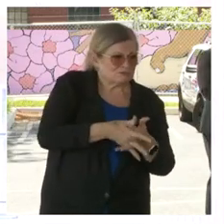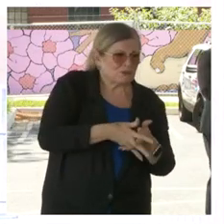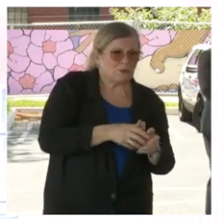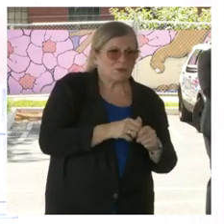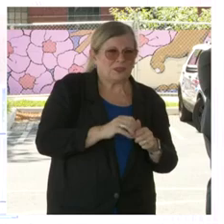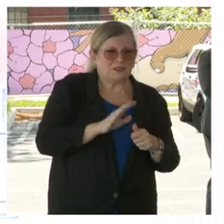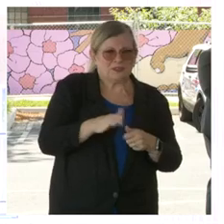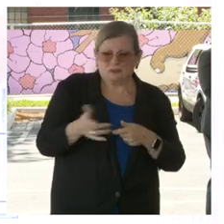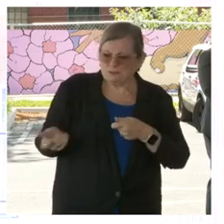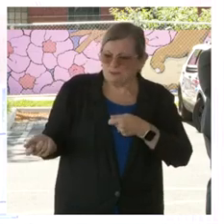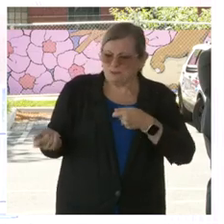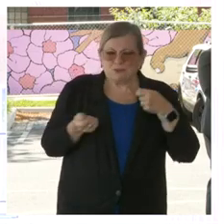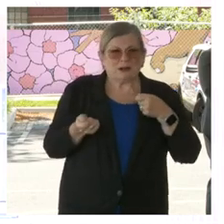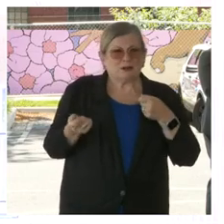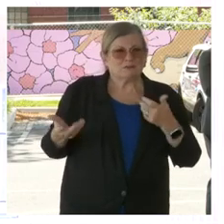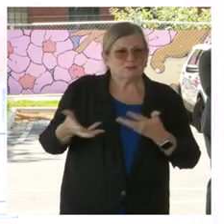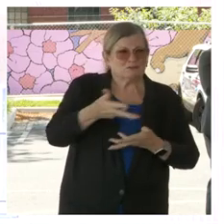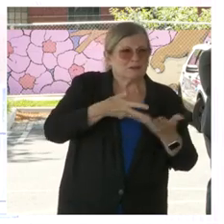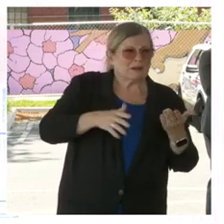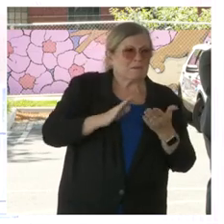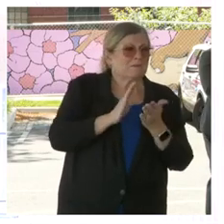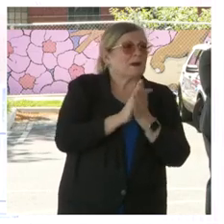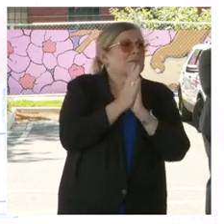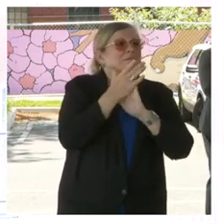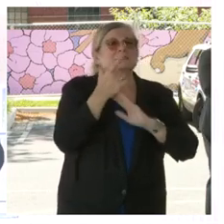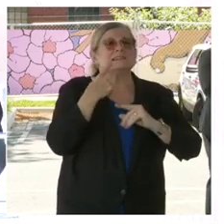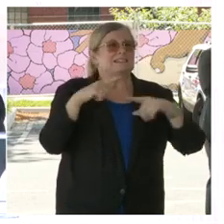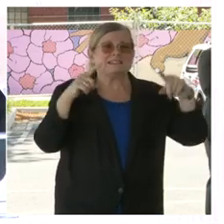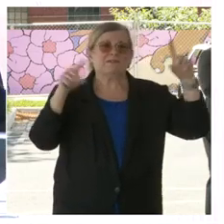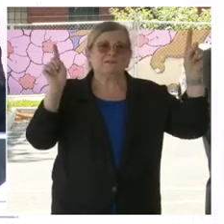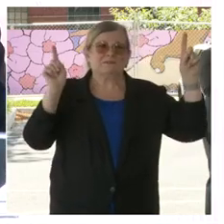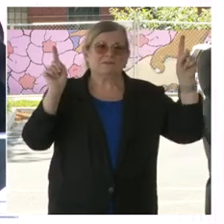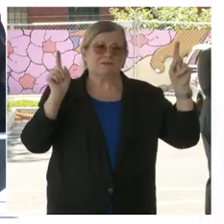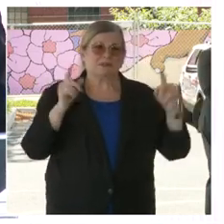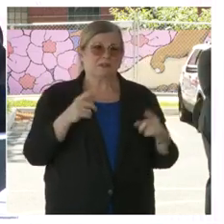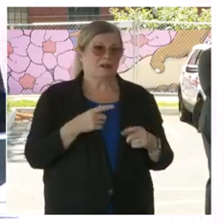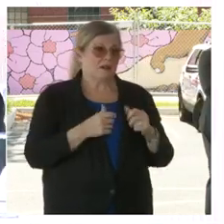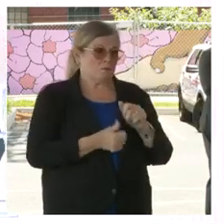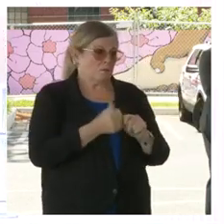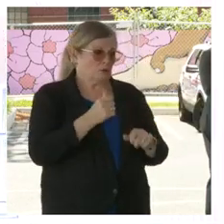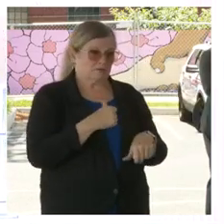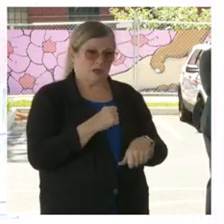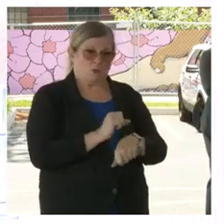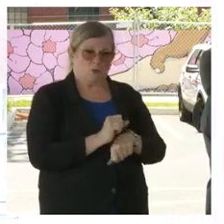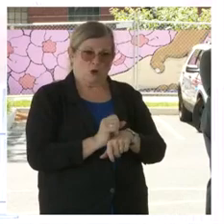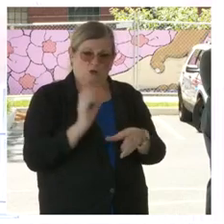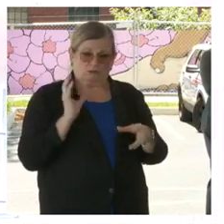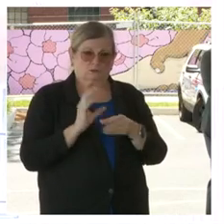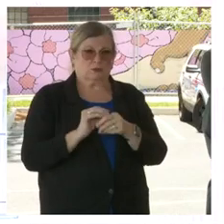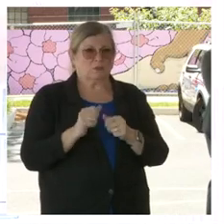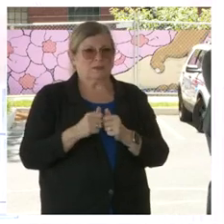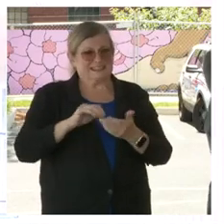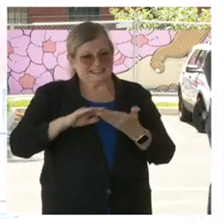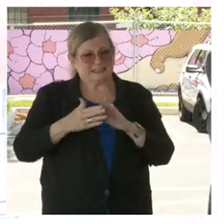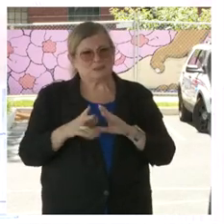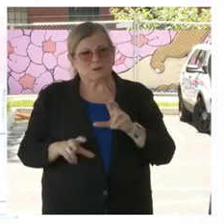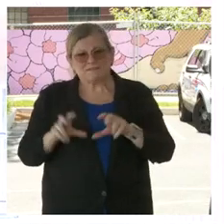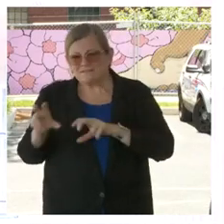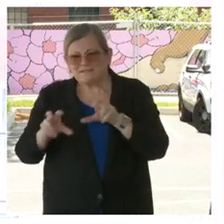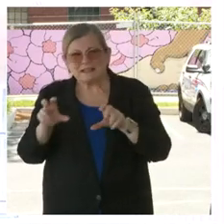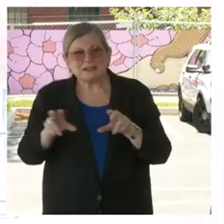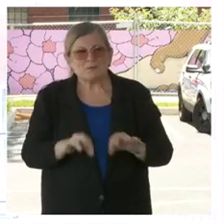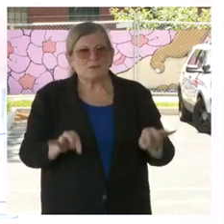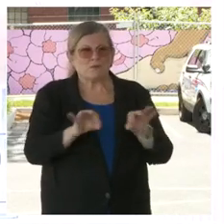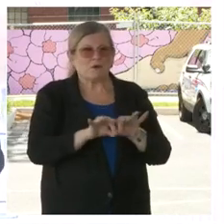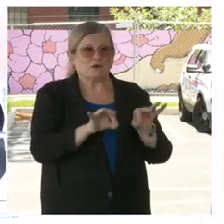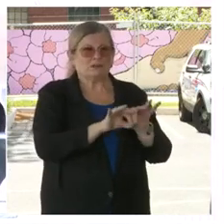see. Much of my work has been dedicated to ensuring that the city can make investments that will support and incentivize the